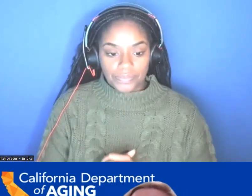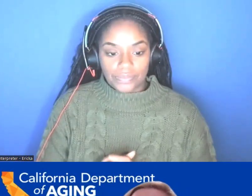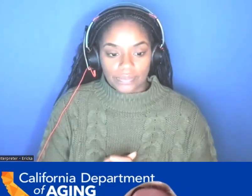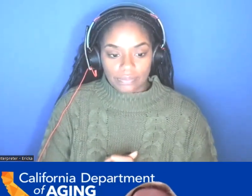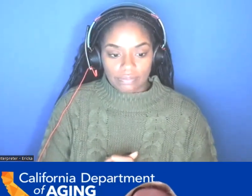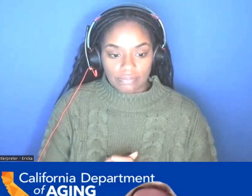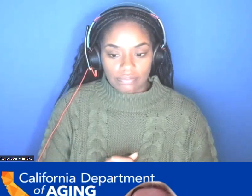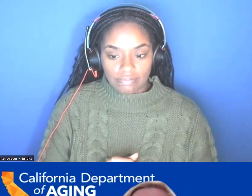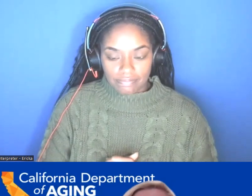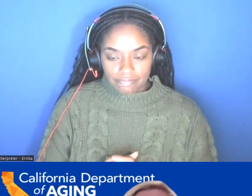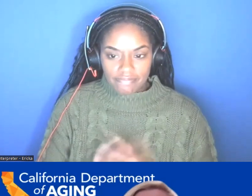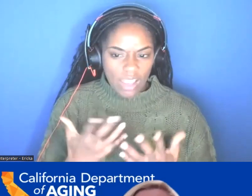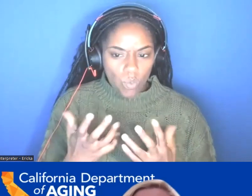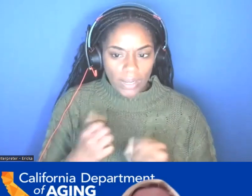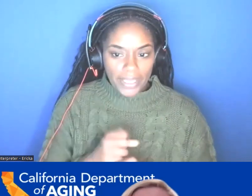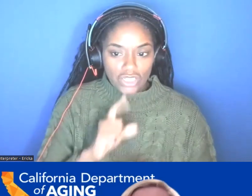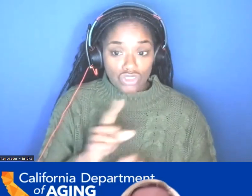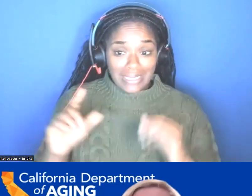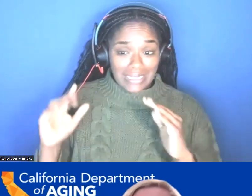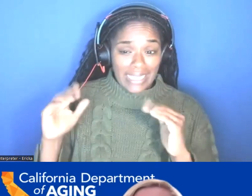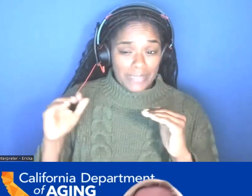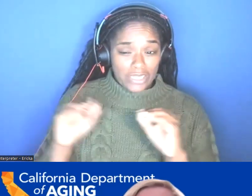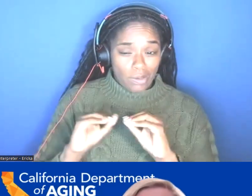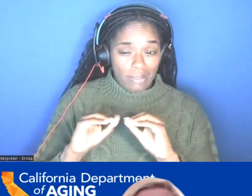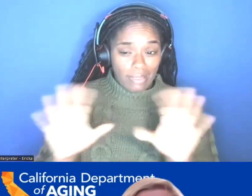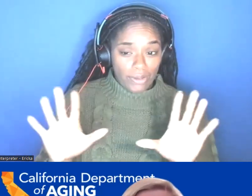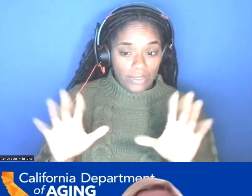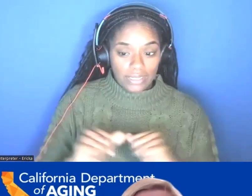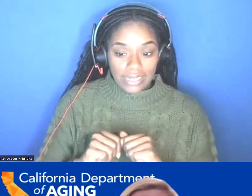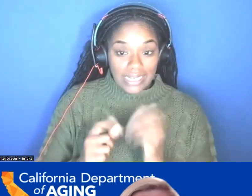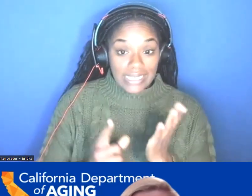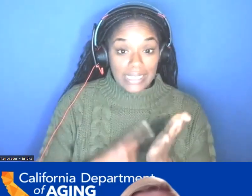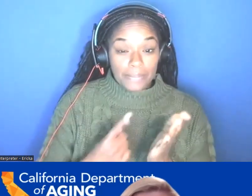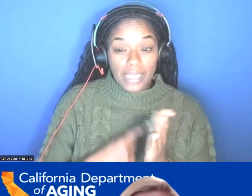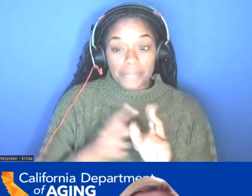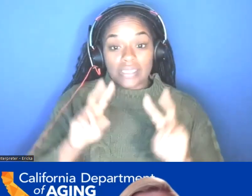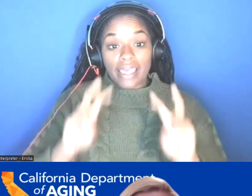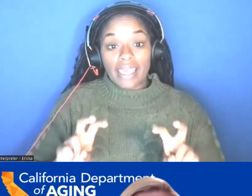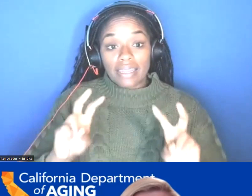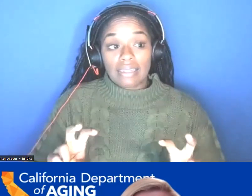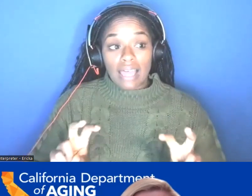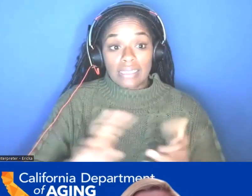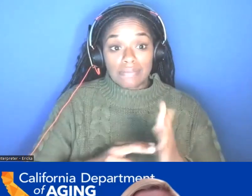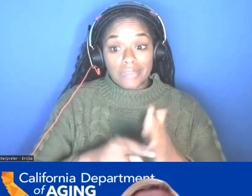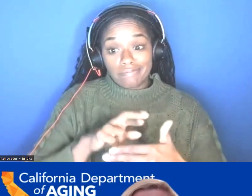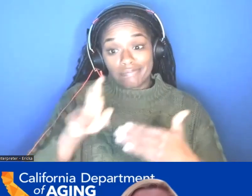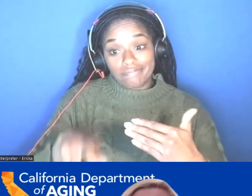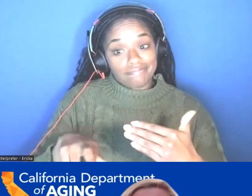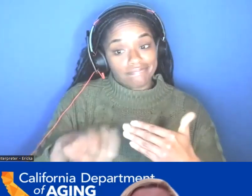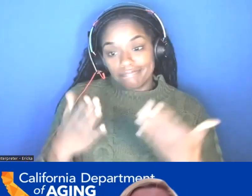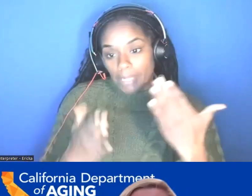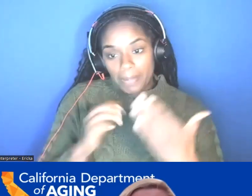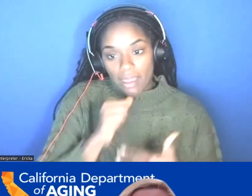I would want to make sure expectations are clear that sometimes analyze may not result in a deliverable because we